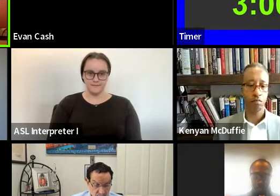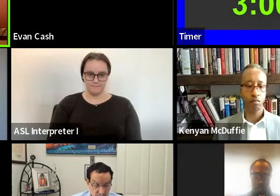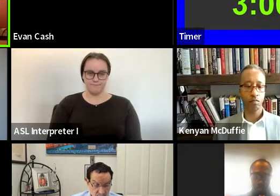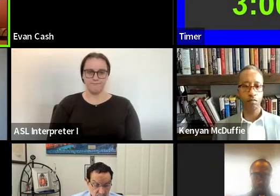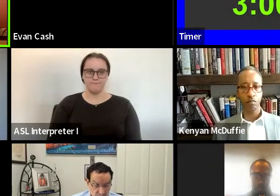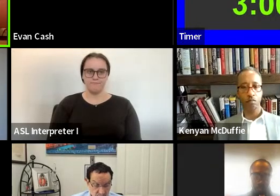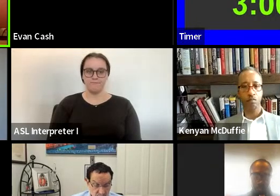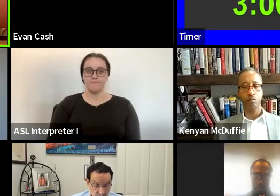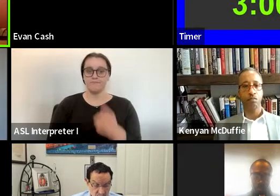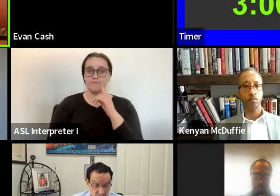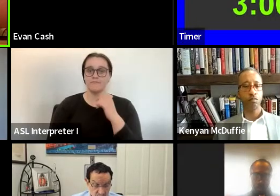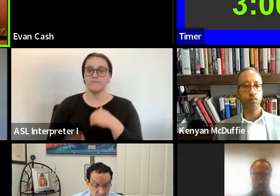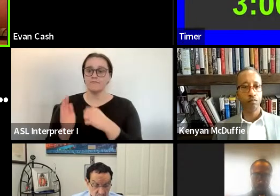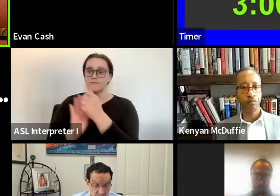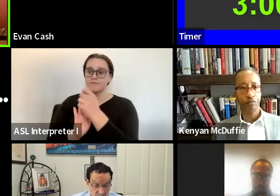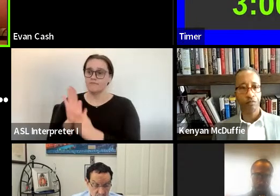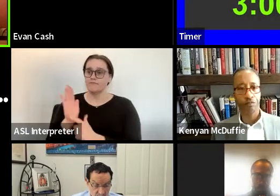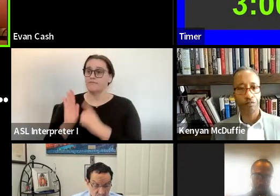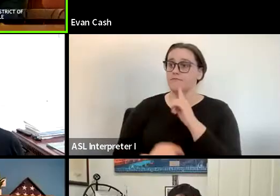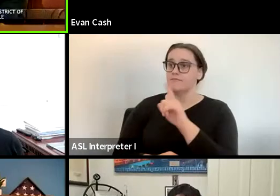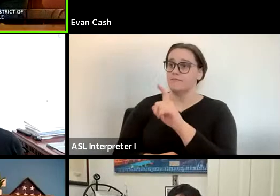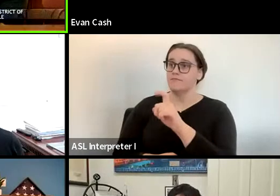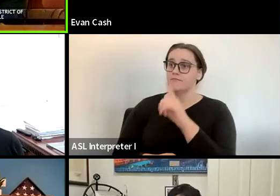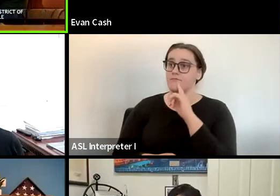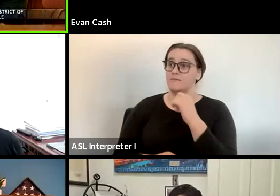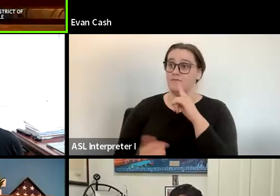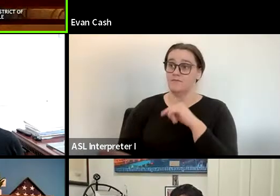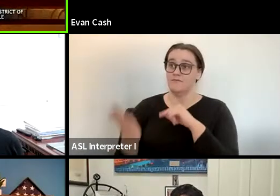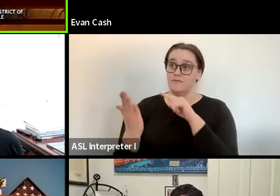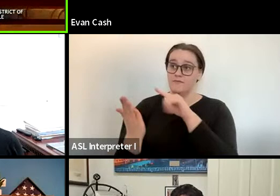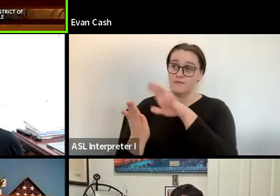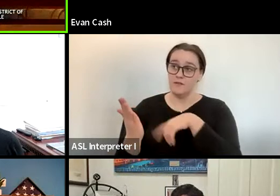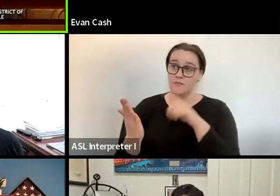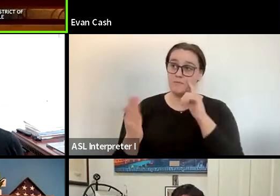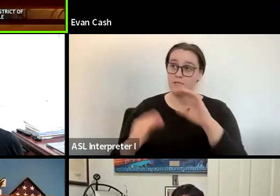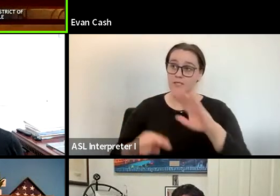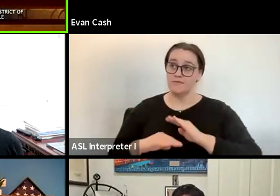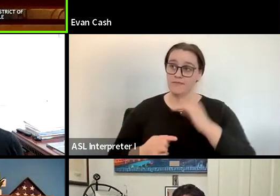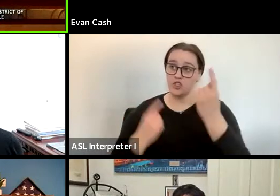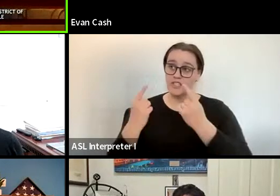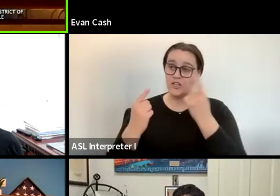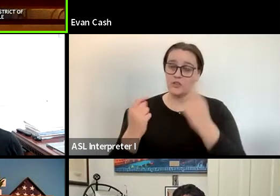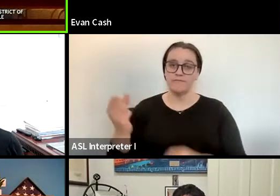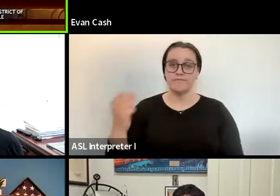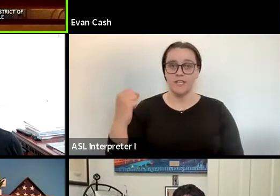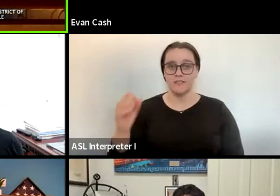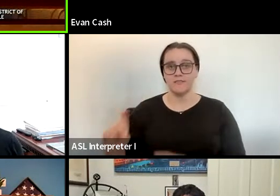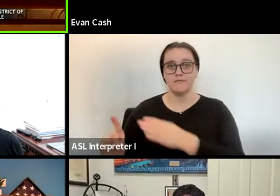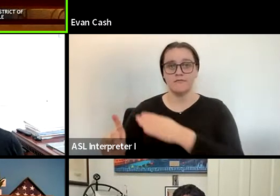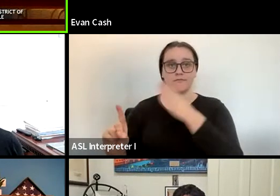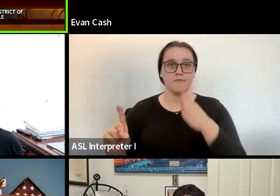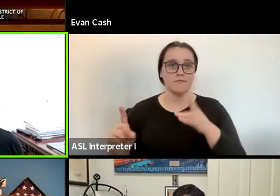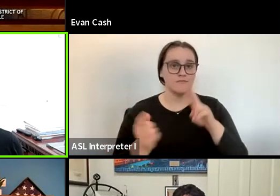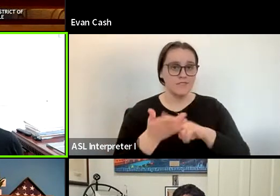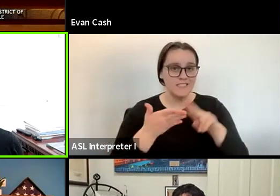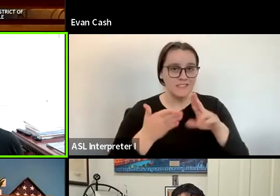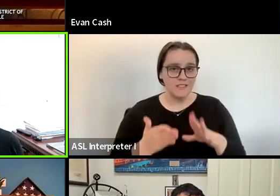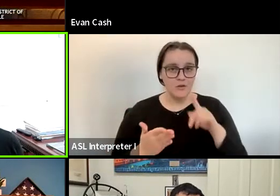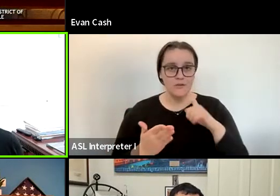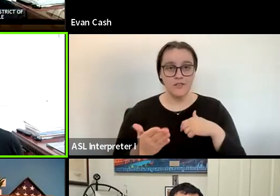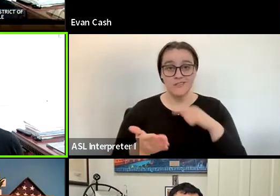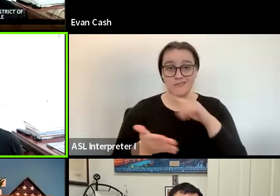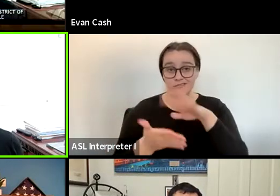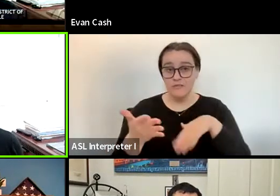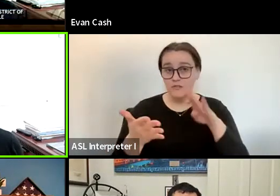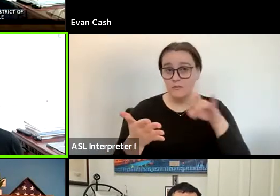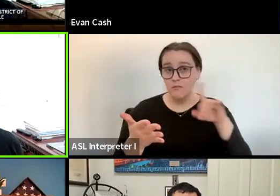Madam General Counsel, is the measure legally and technically sufficient for our consideration? Yes, it is. Madam Secretary, is the record complete? Once the report is